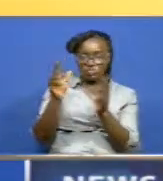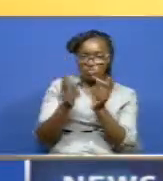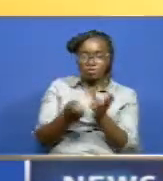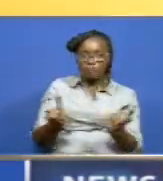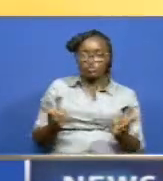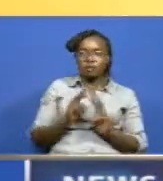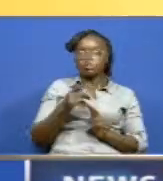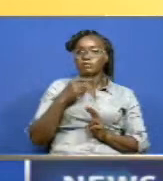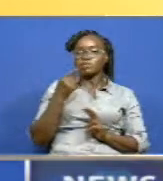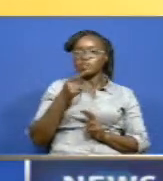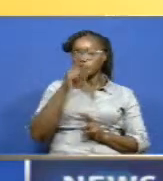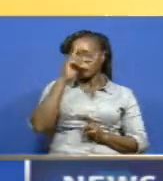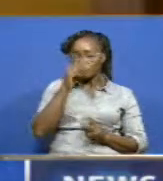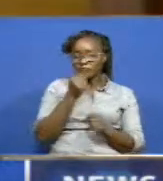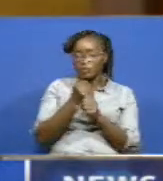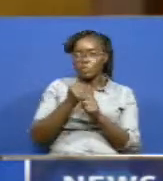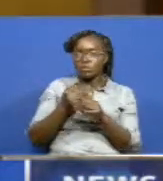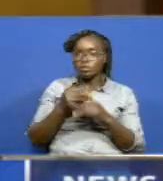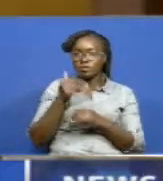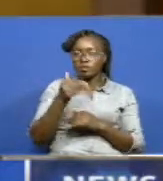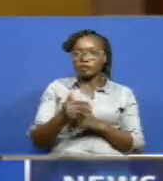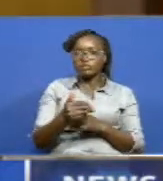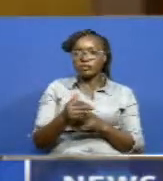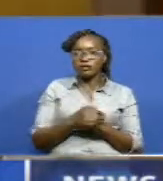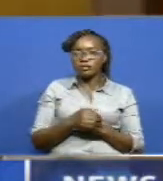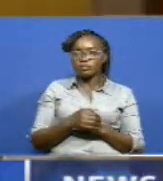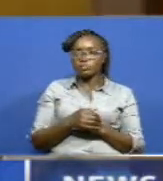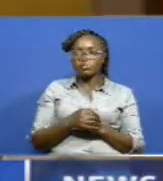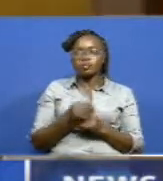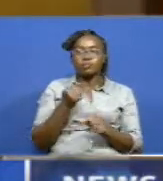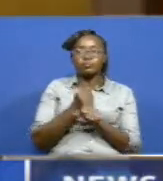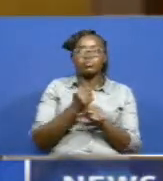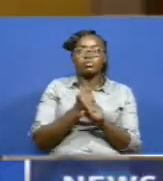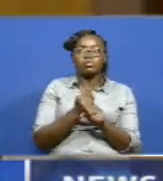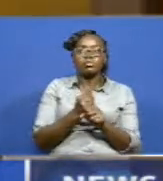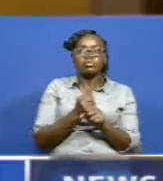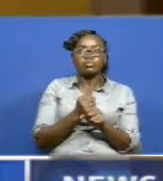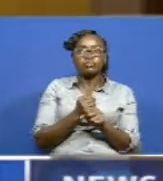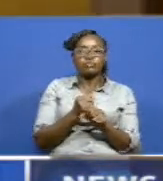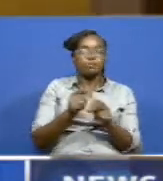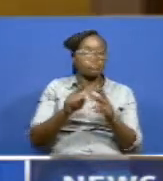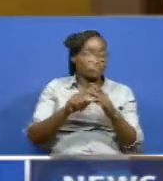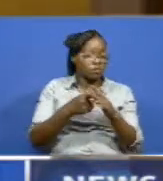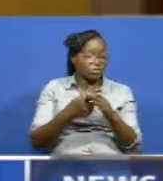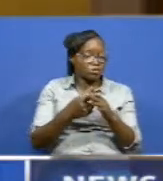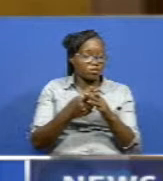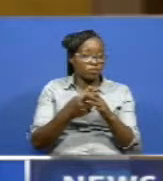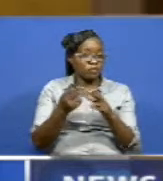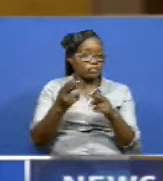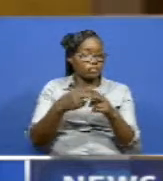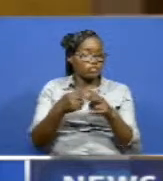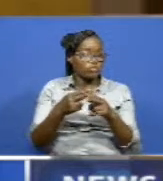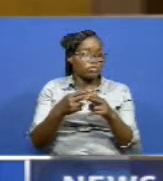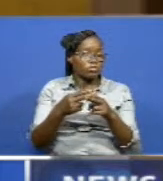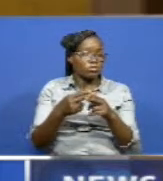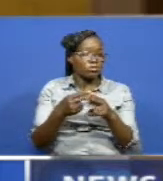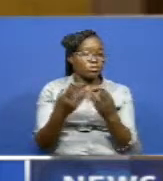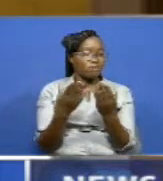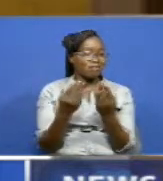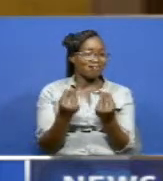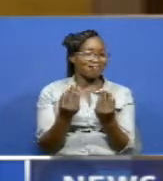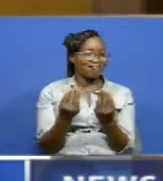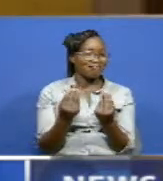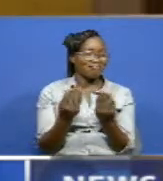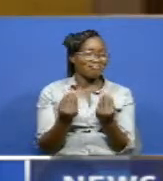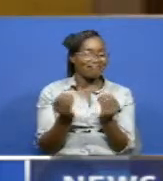said they have a serious task ahead. that the task you're just about to embark on is not a small